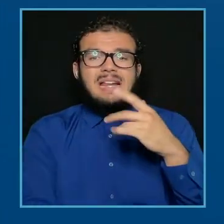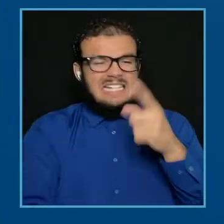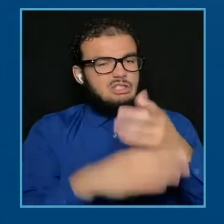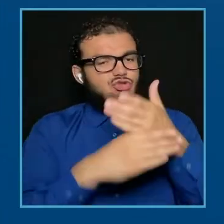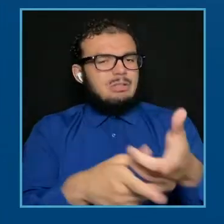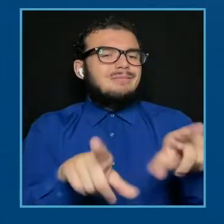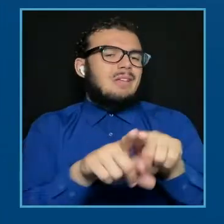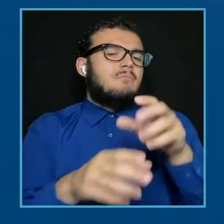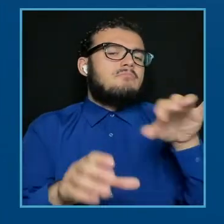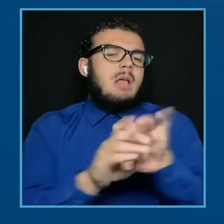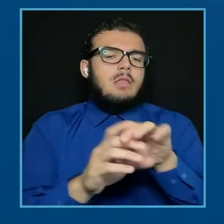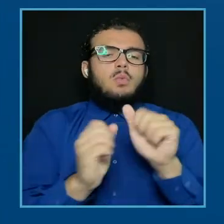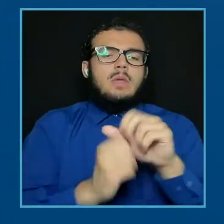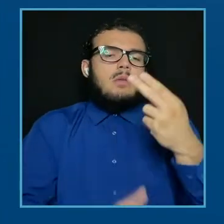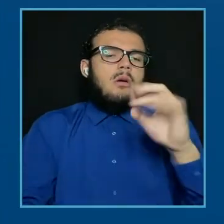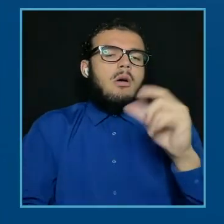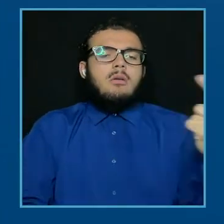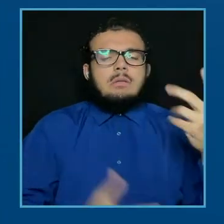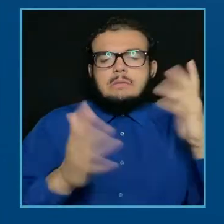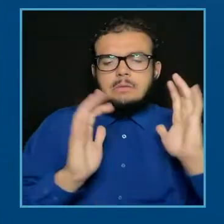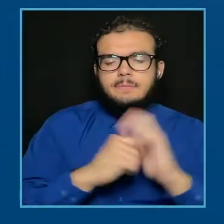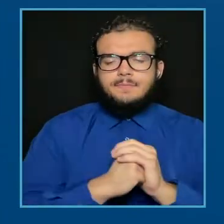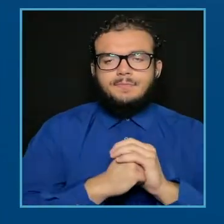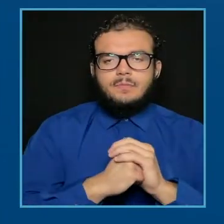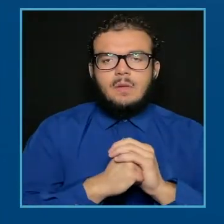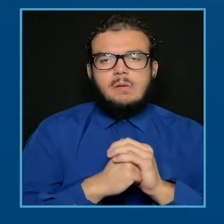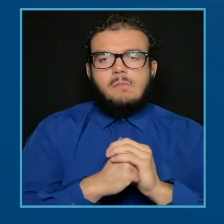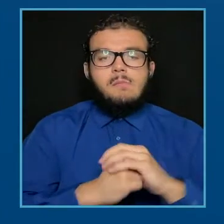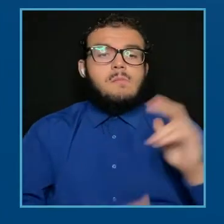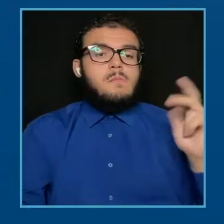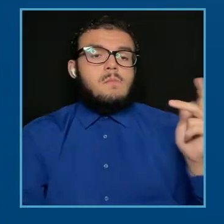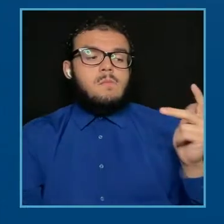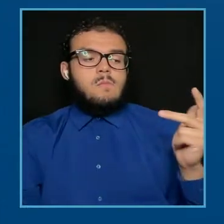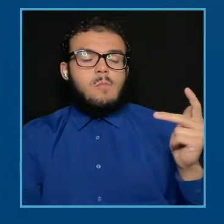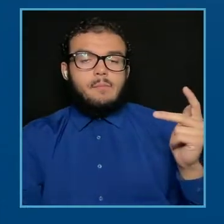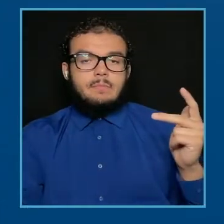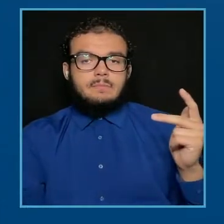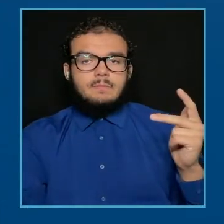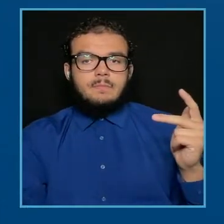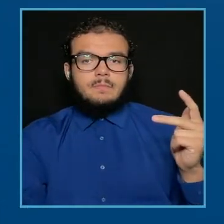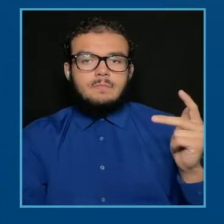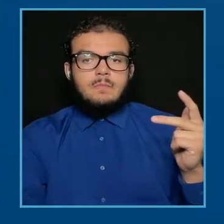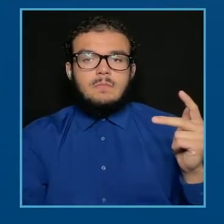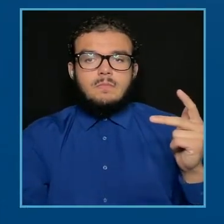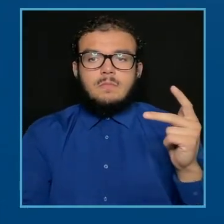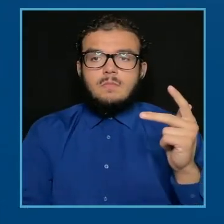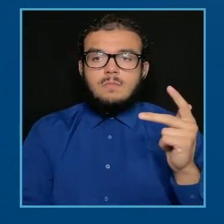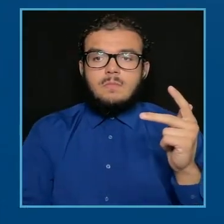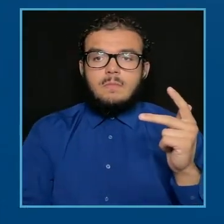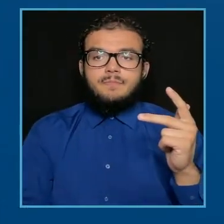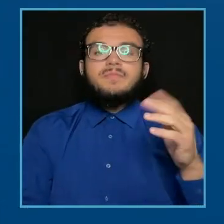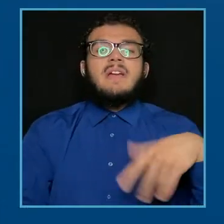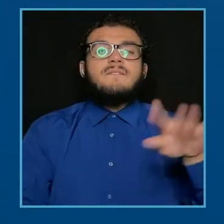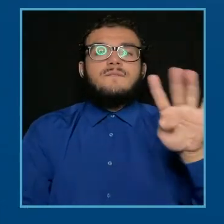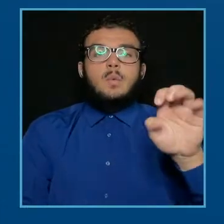ballot with Vice Chair Hogg. The third ballot here had 402 votes cast for mail